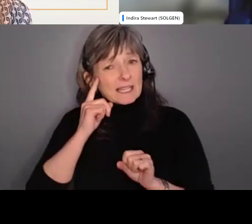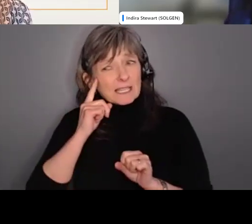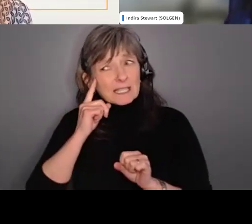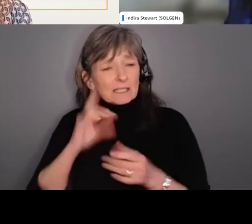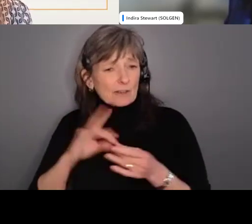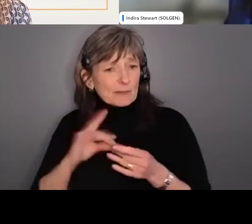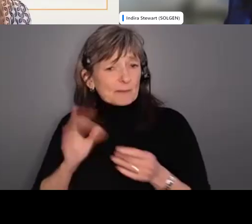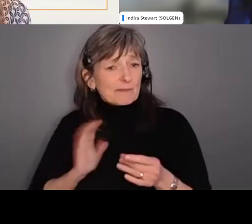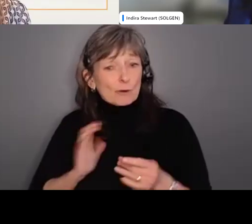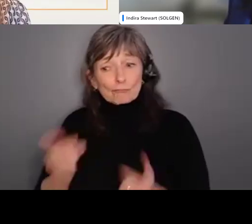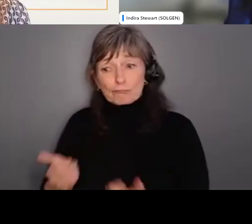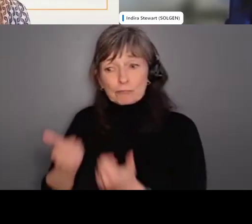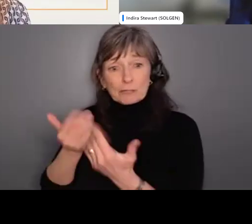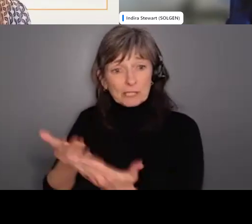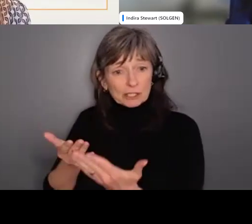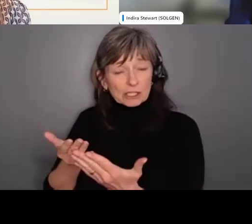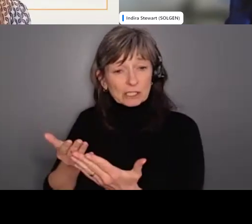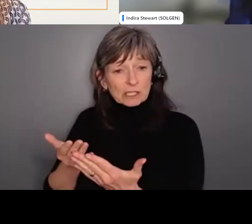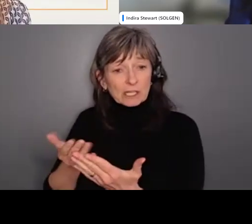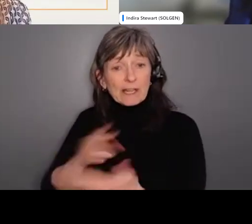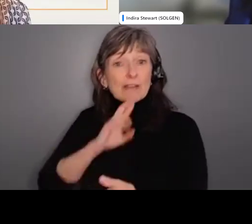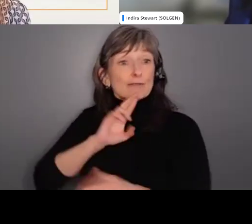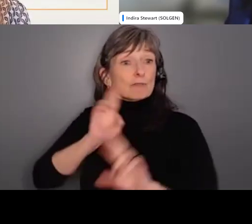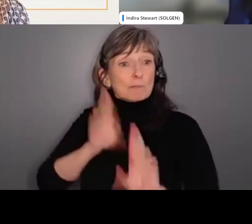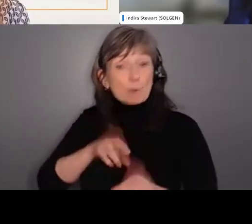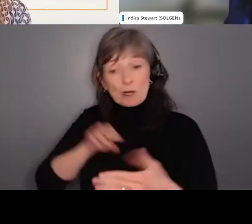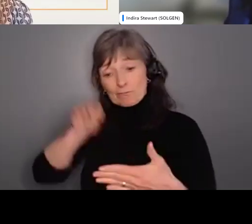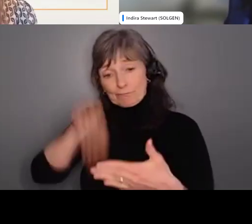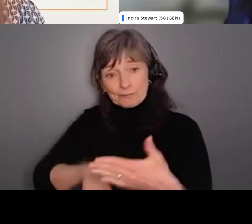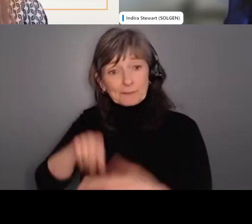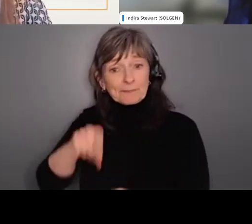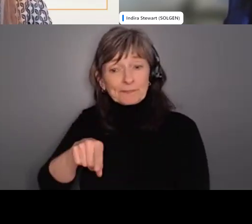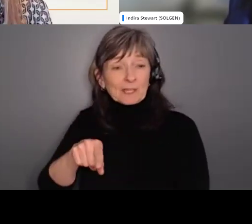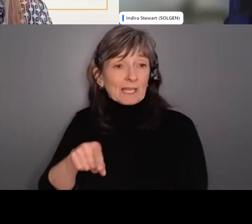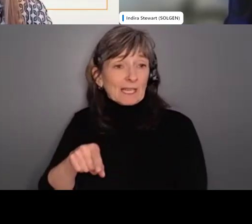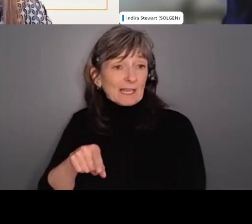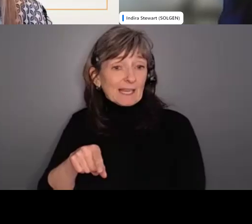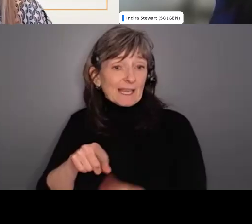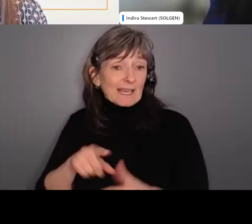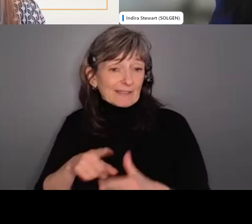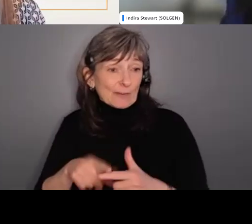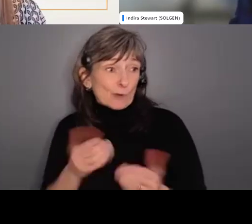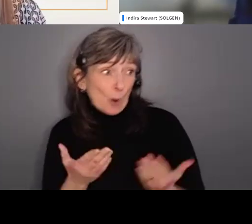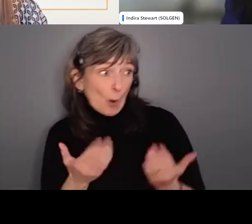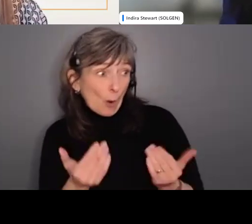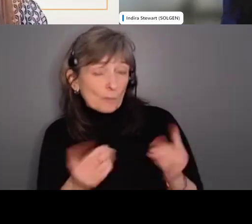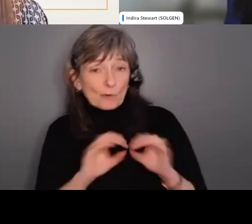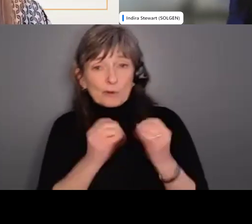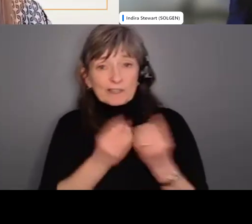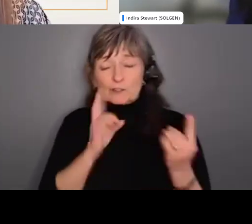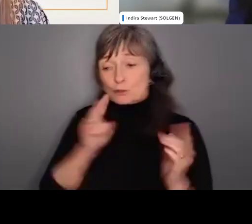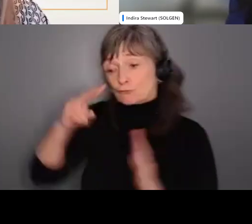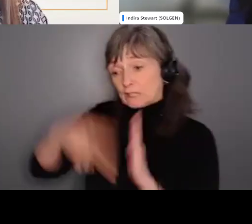out and identified in the report, if there's no organizations, that you hope that they take up the recommendations and take on the